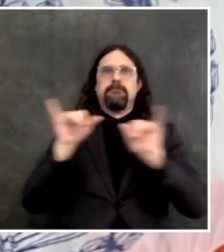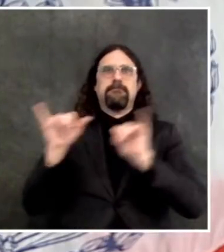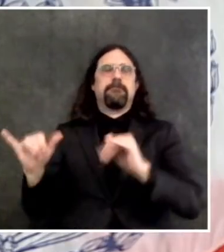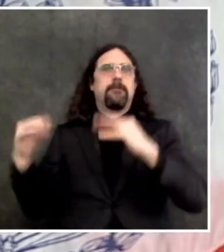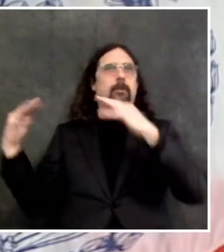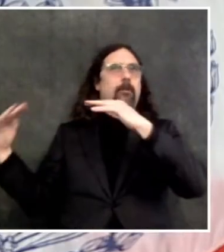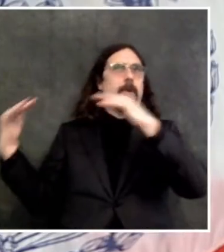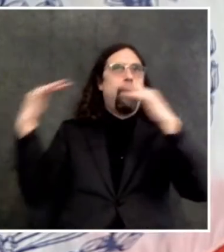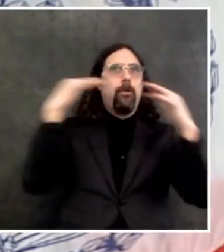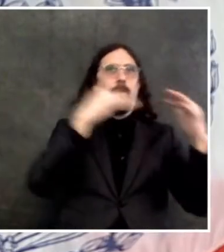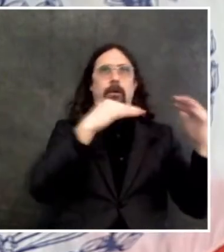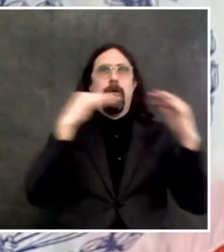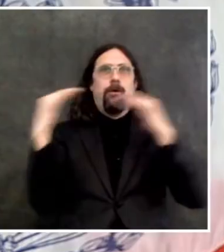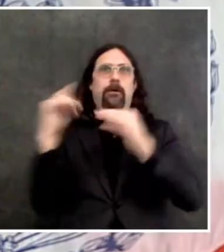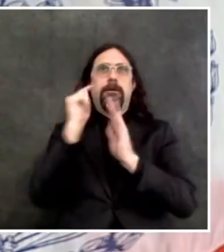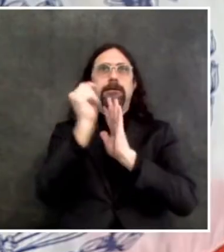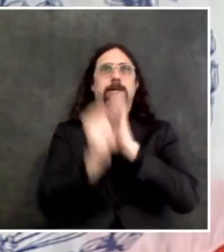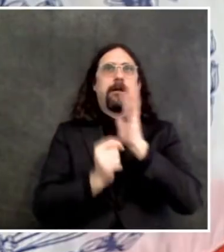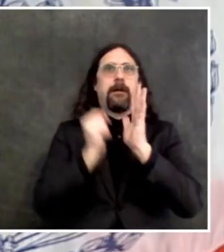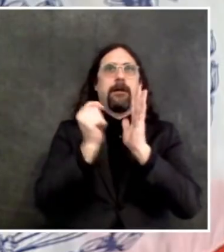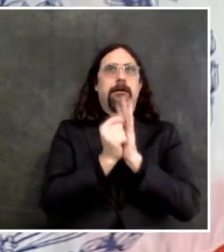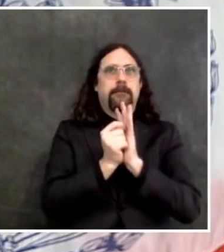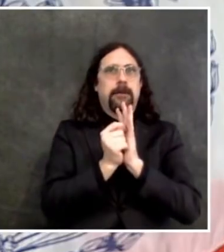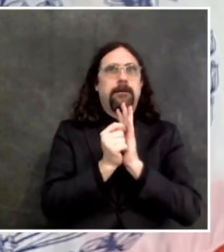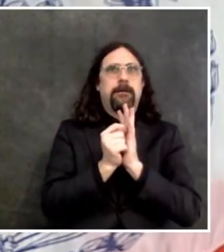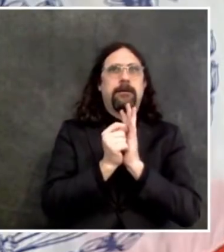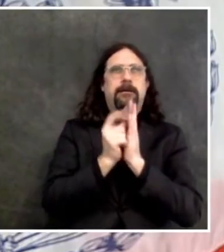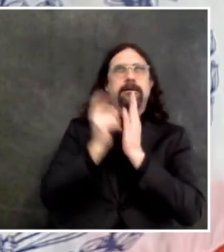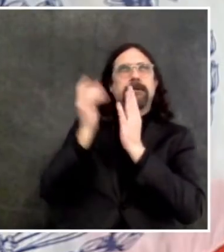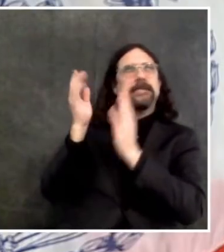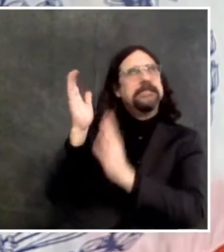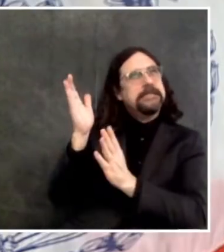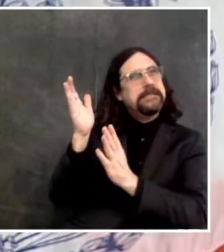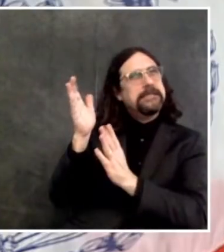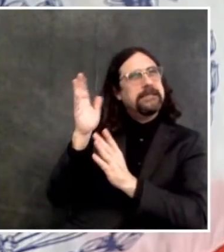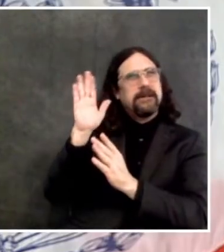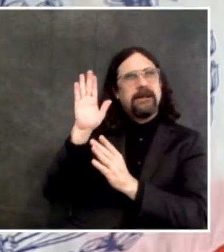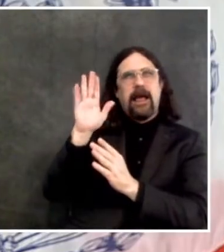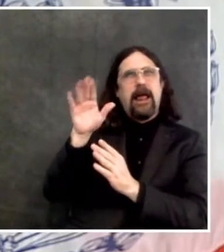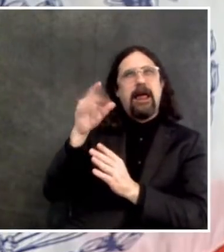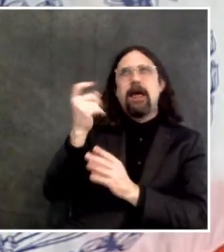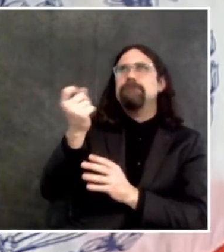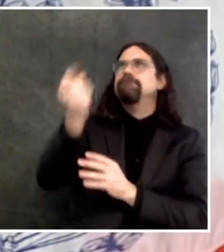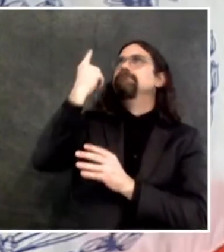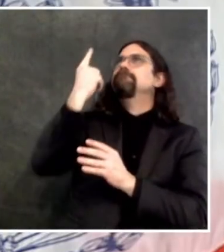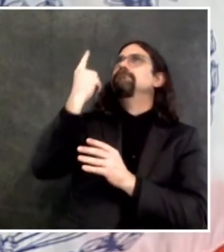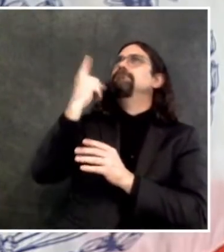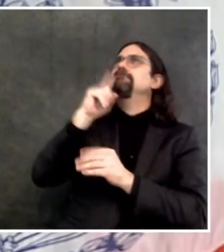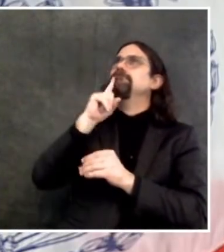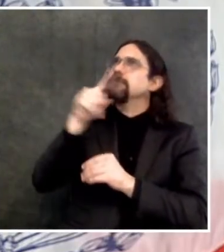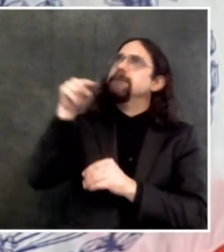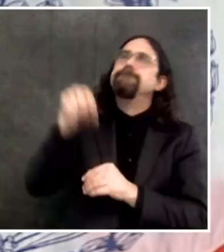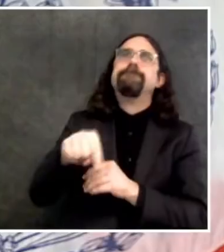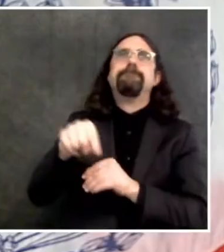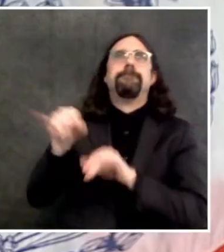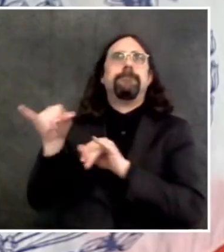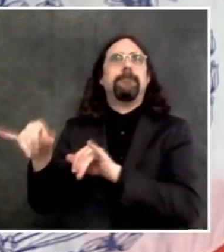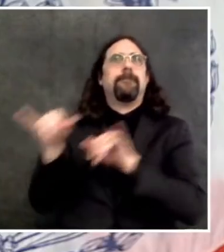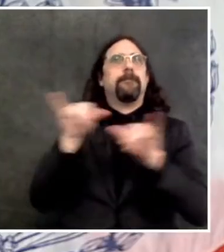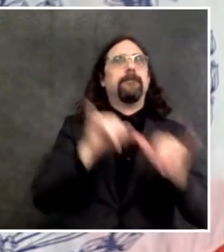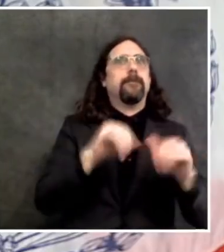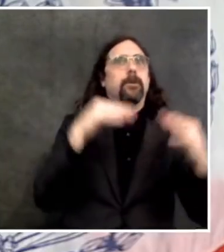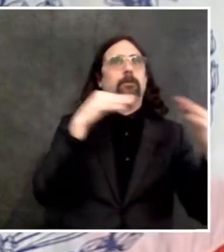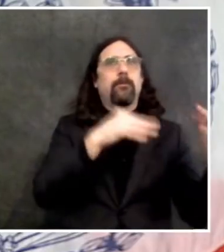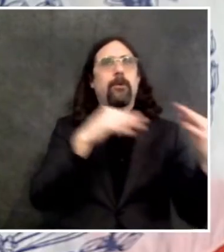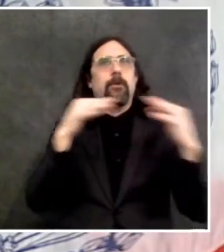just be blunt about that. We're in the middle of a war. We can feel it here in New York City. I could feel it this morning when I stood with those good men and women, those